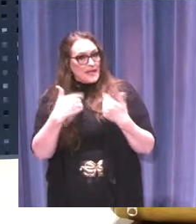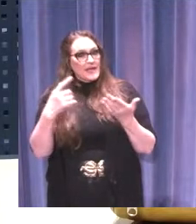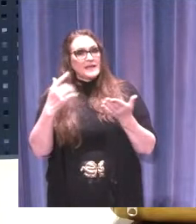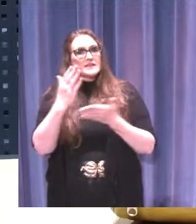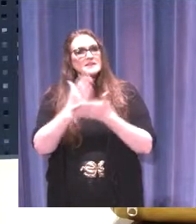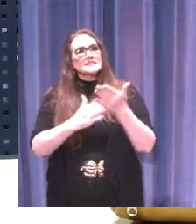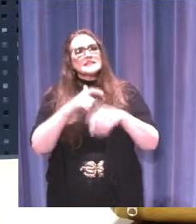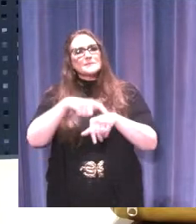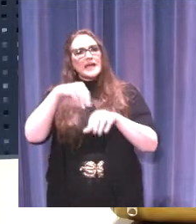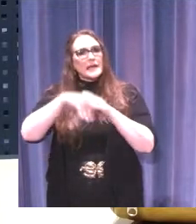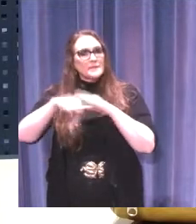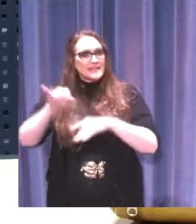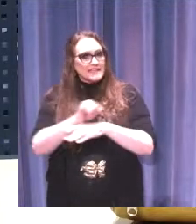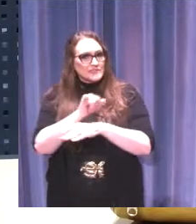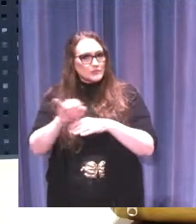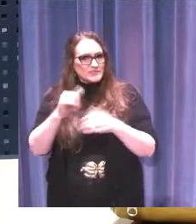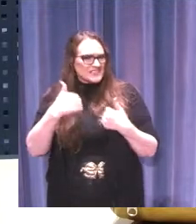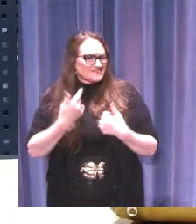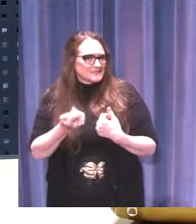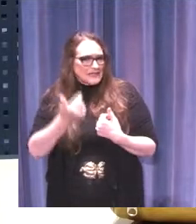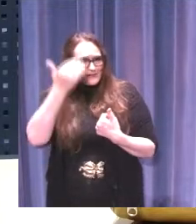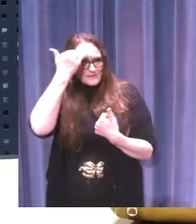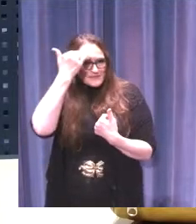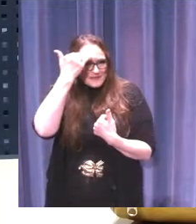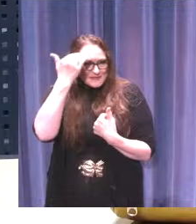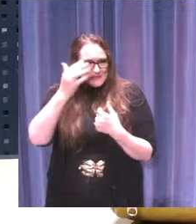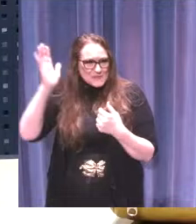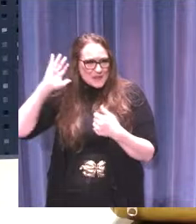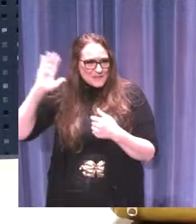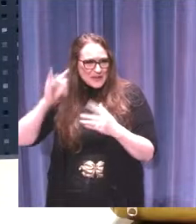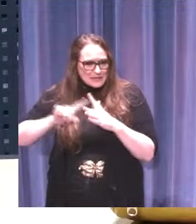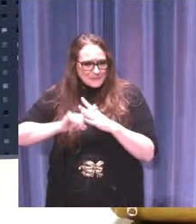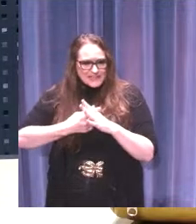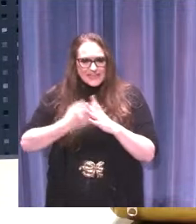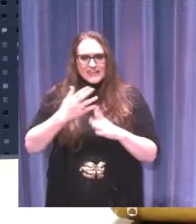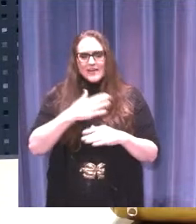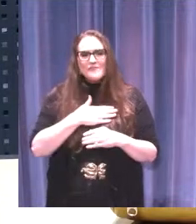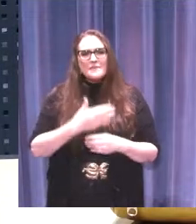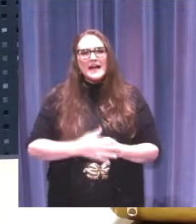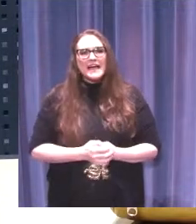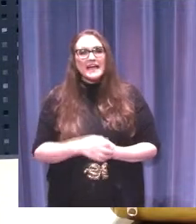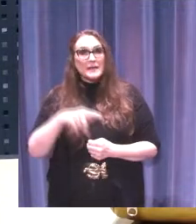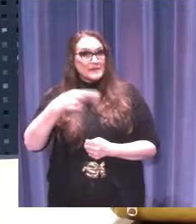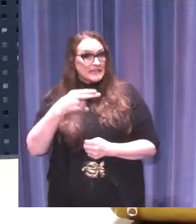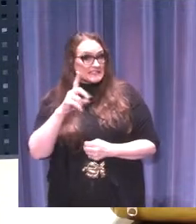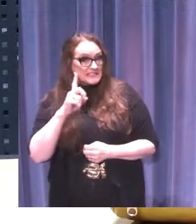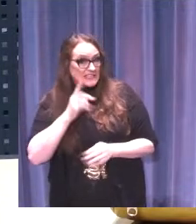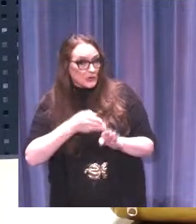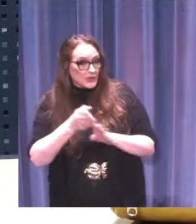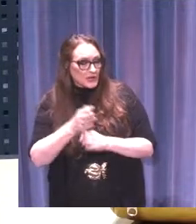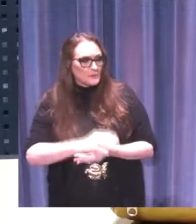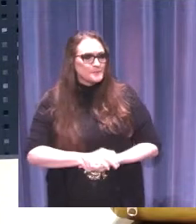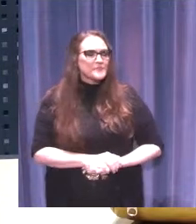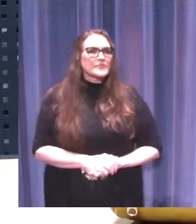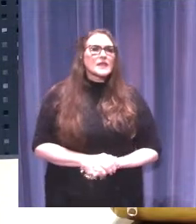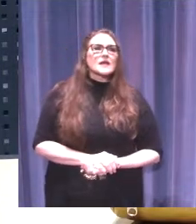in industry, so I have a little familiarity way back in the beginning of my PhD career.